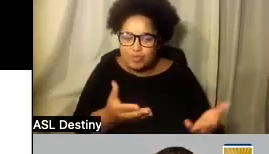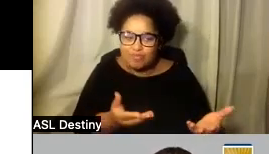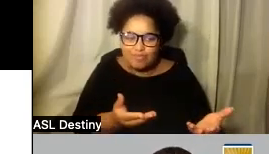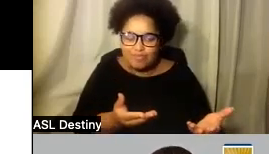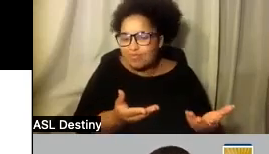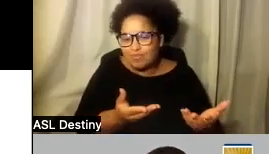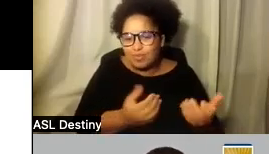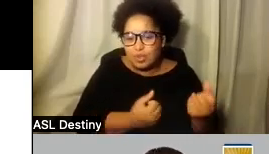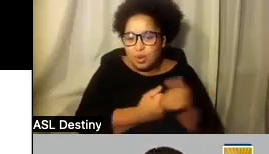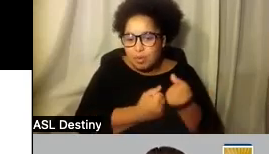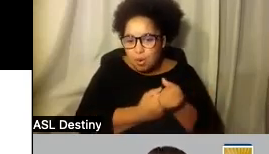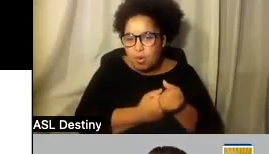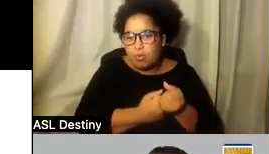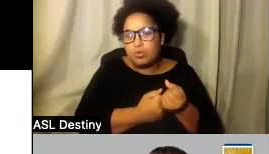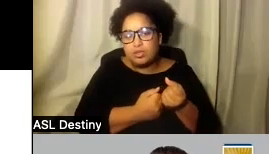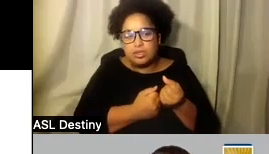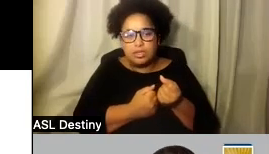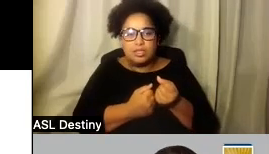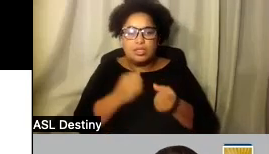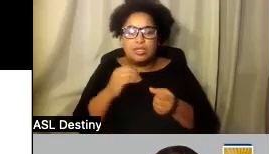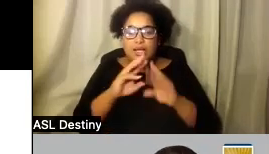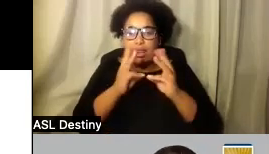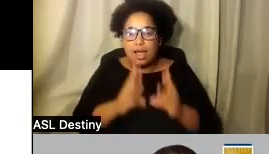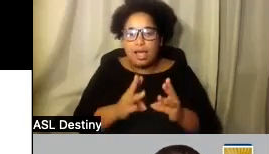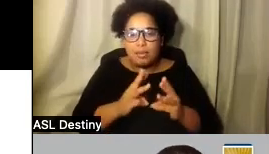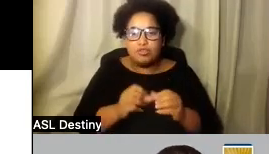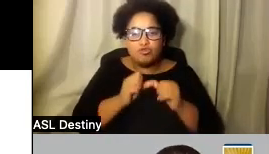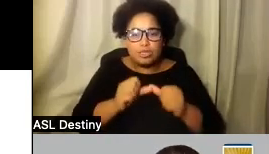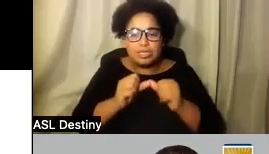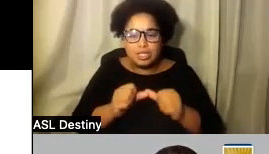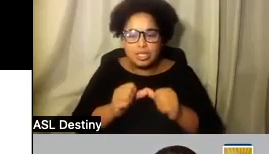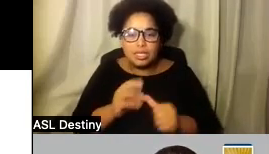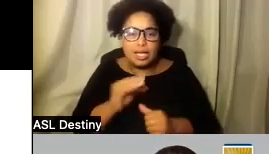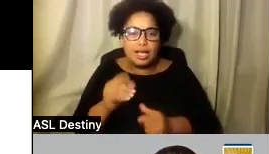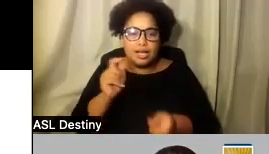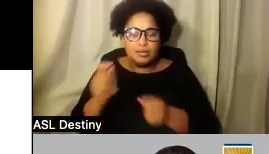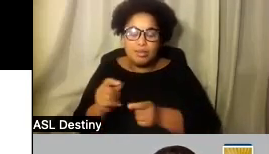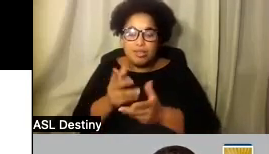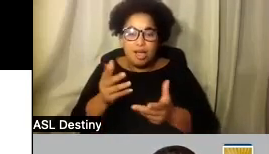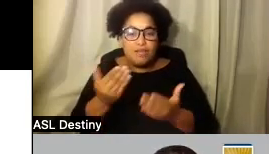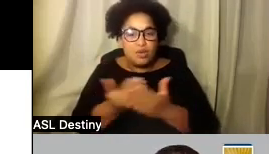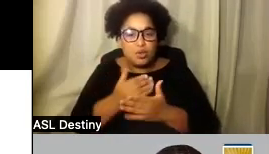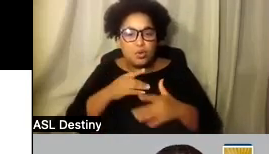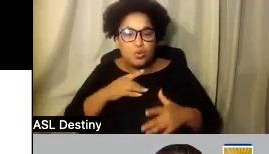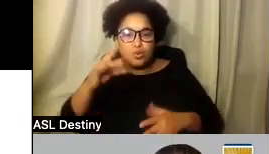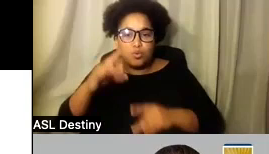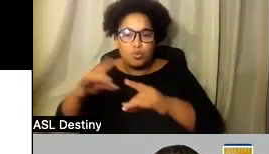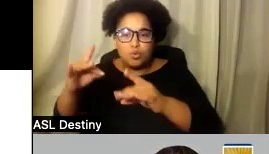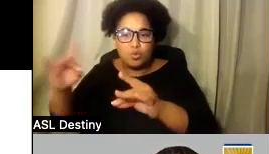to promote climate resilience and adaptation. There's going to be a lot of new things discovered over the course of the next few